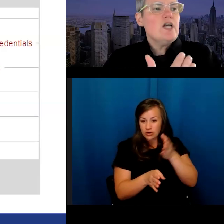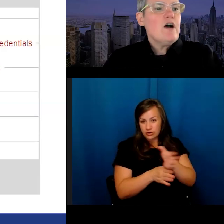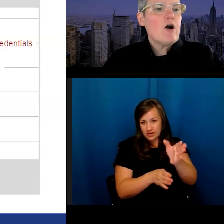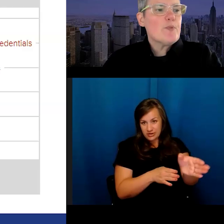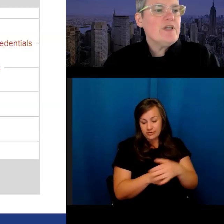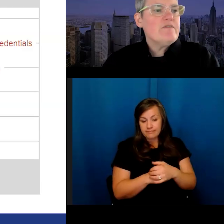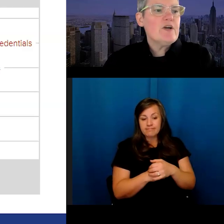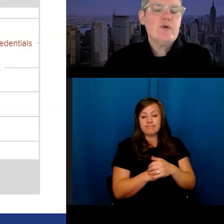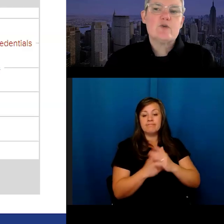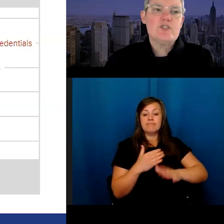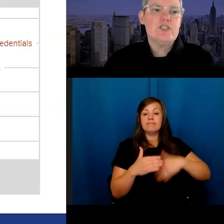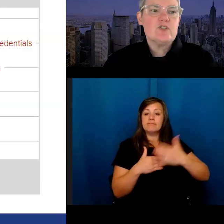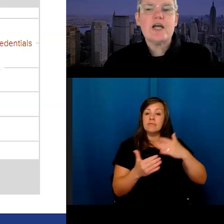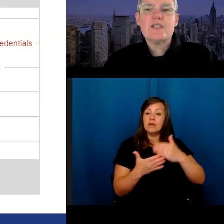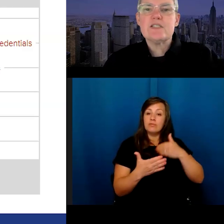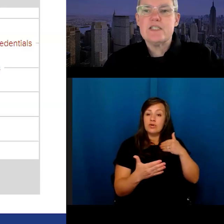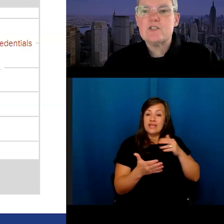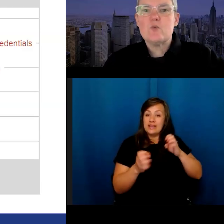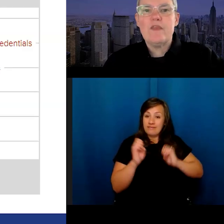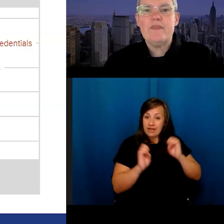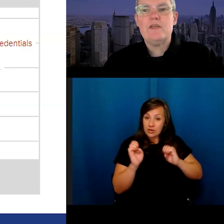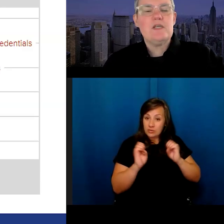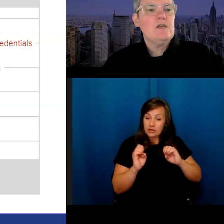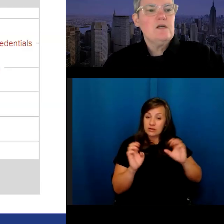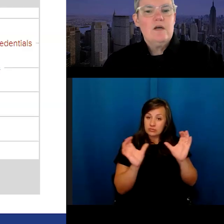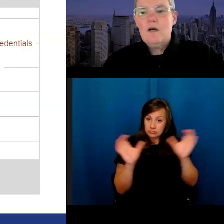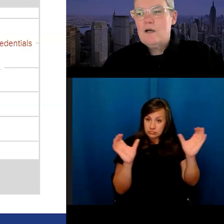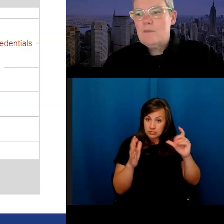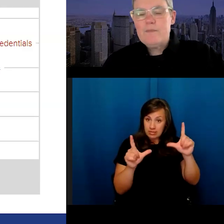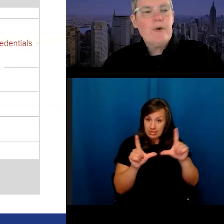So our pre-evaluated credential license, this is what